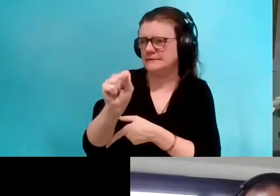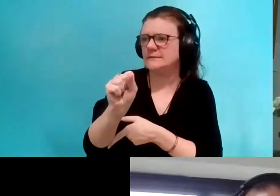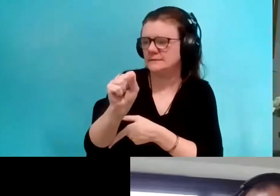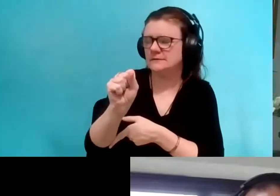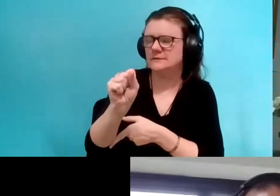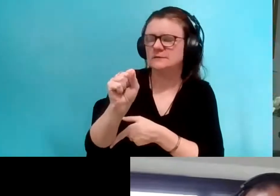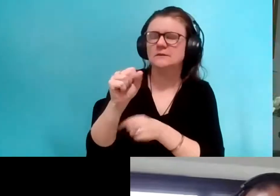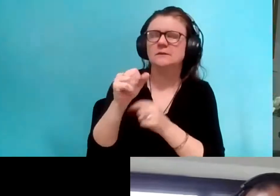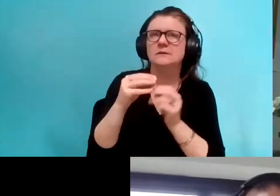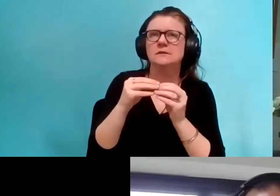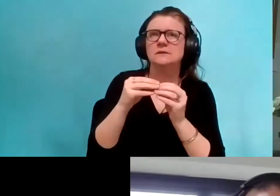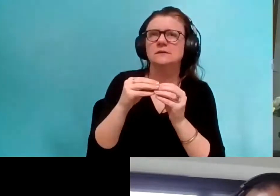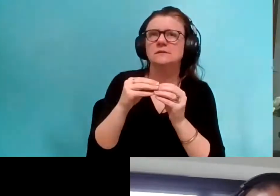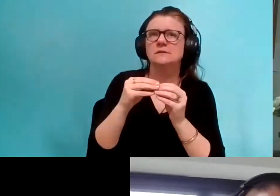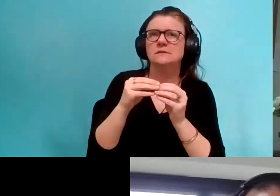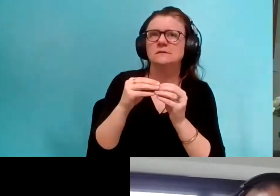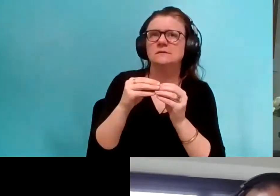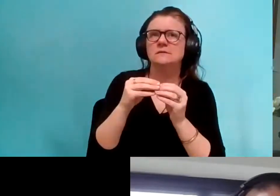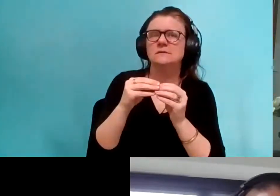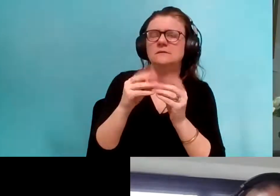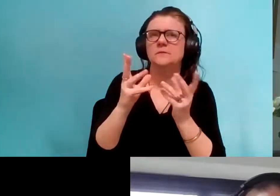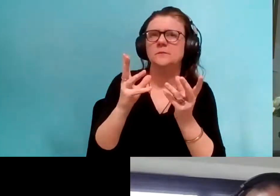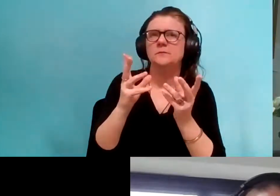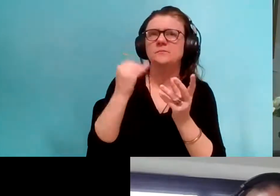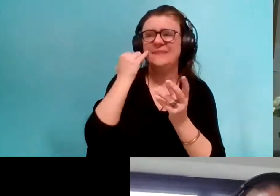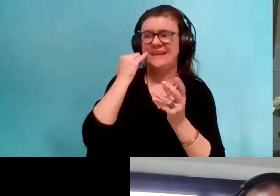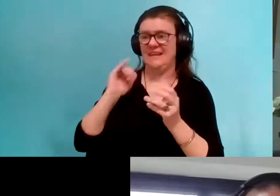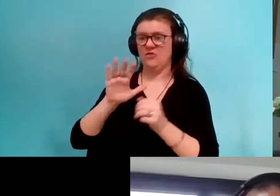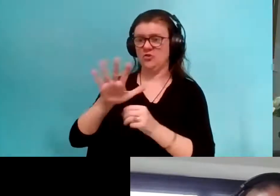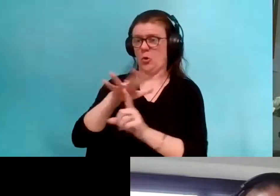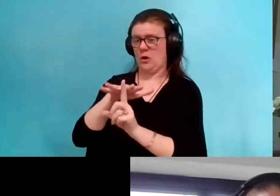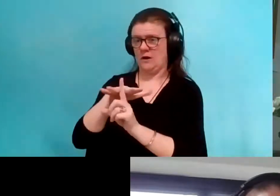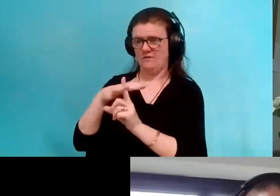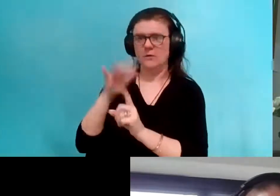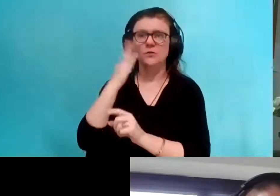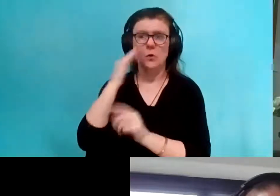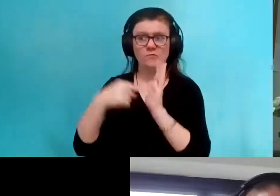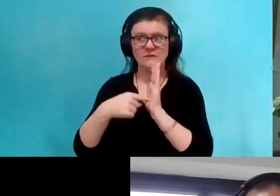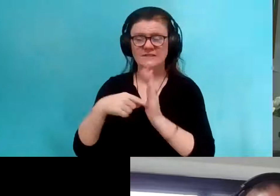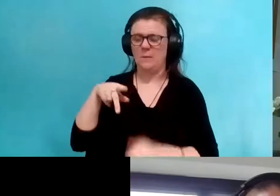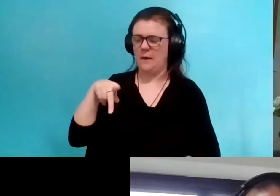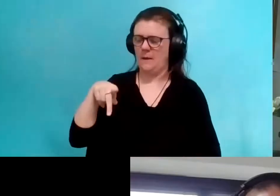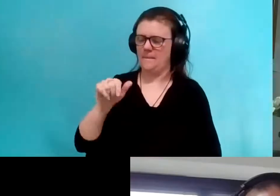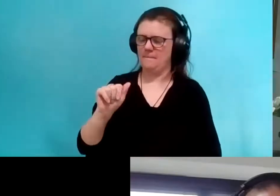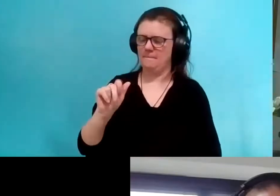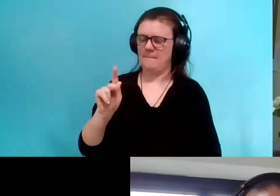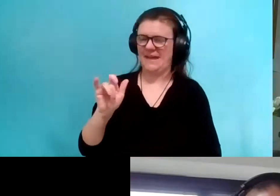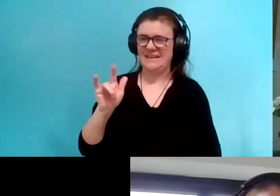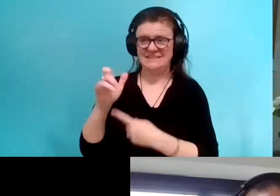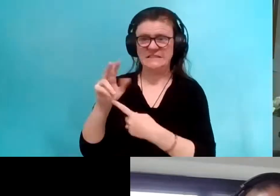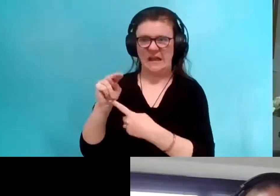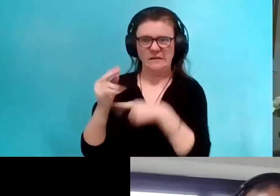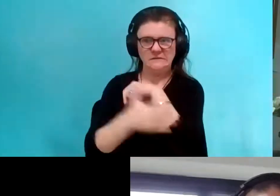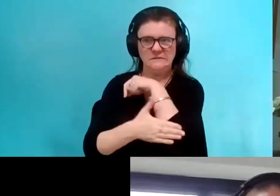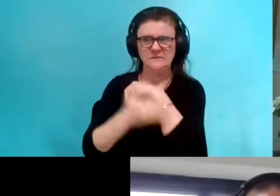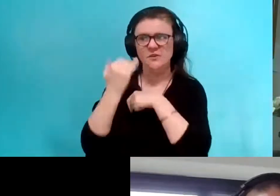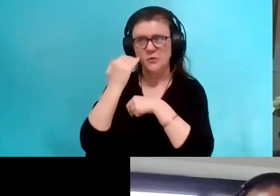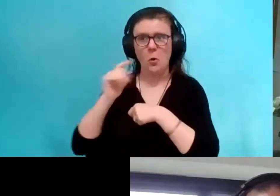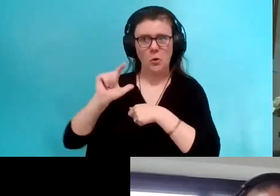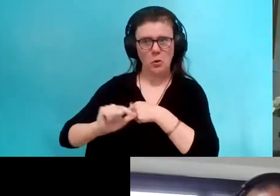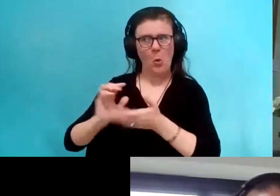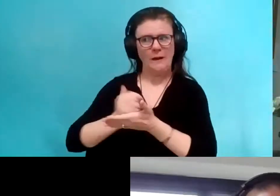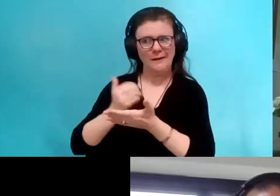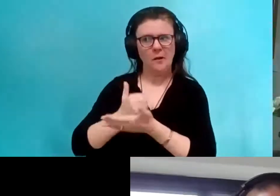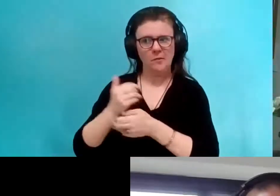you are administering it in an environment like Pakistan, Bangladesh, or any low and middle income countries,